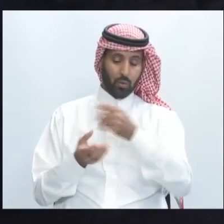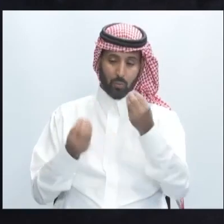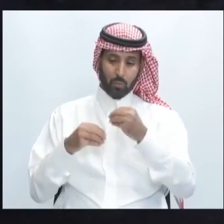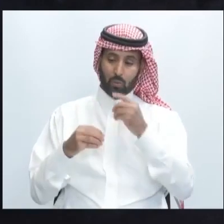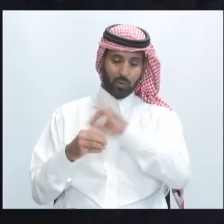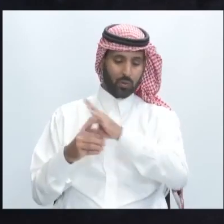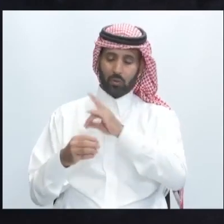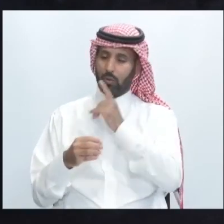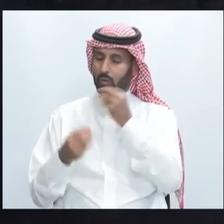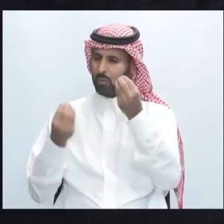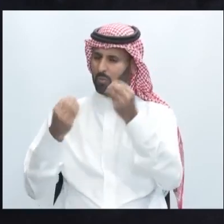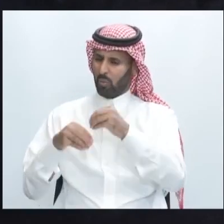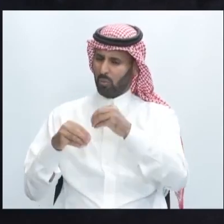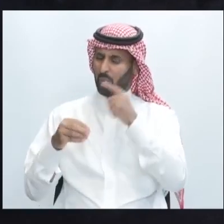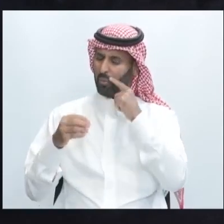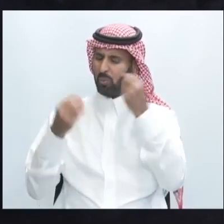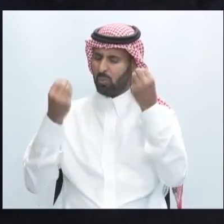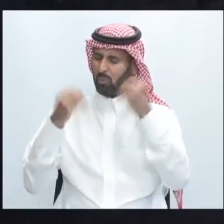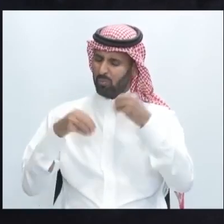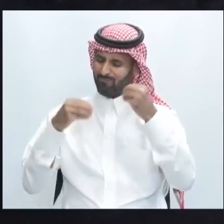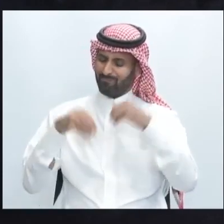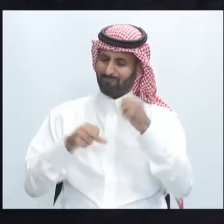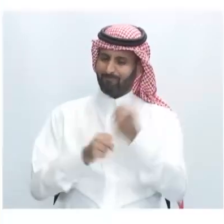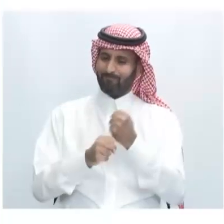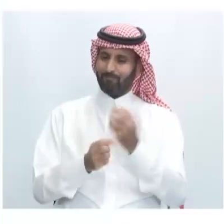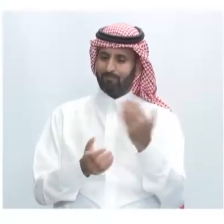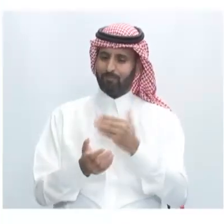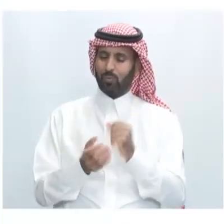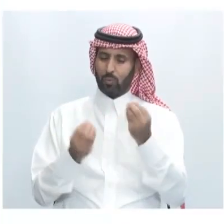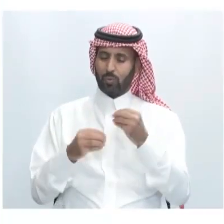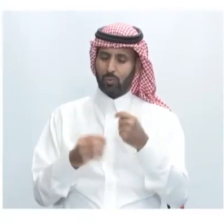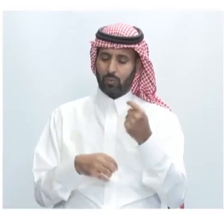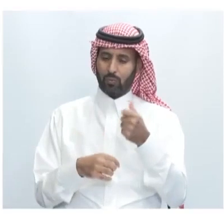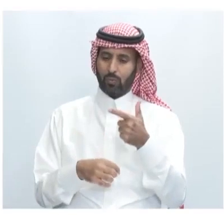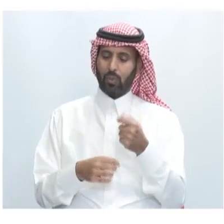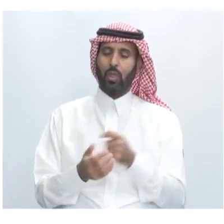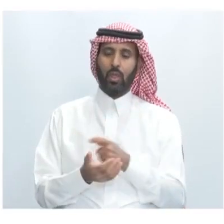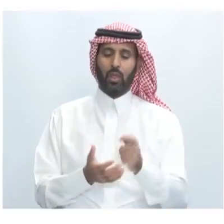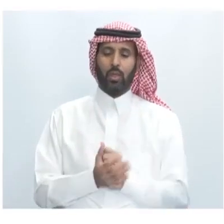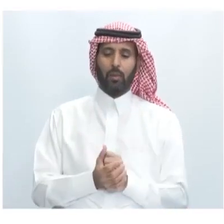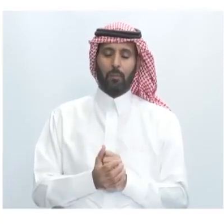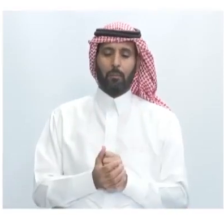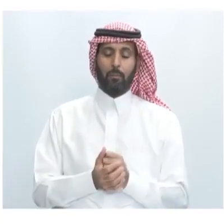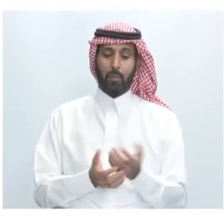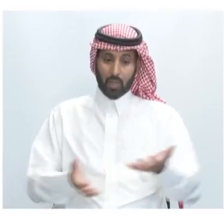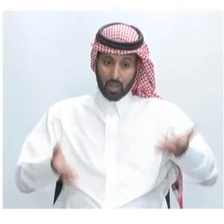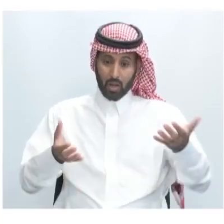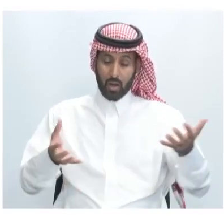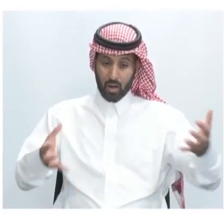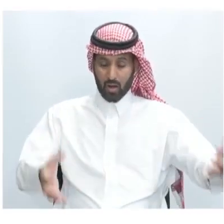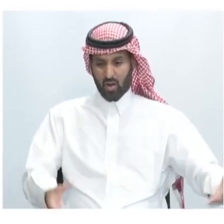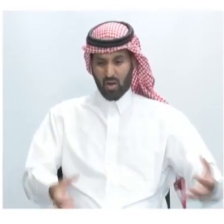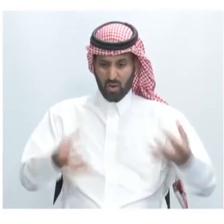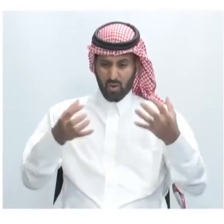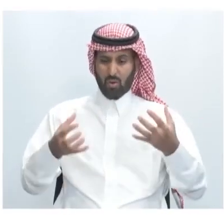just an expression to mean that we earned a lot of money. An arm load is as